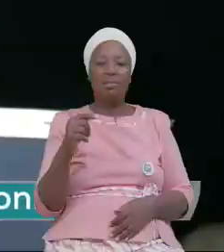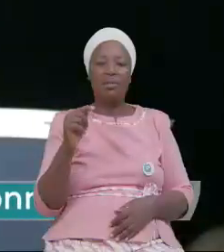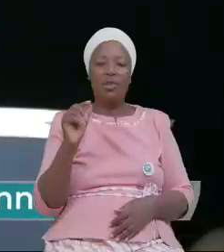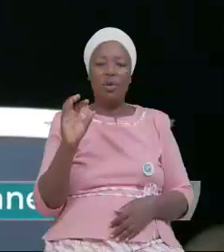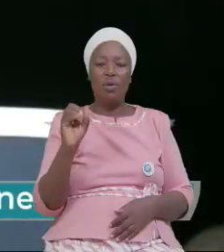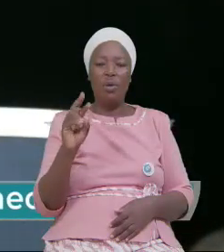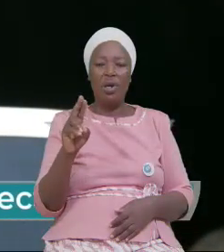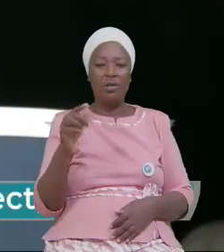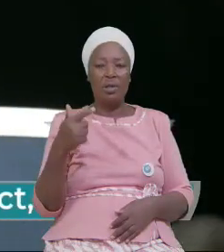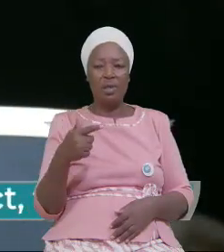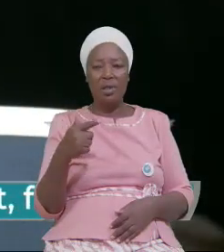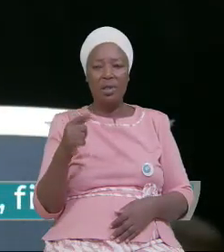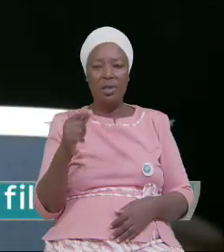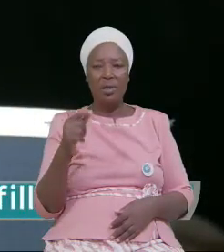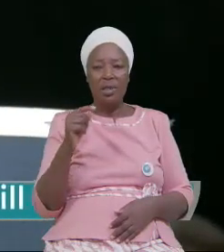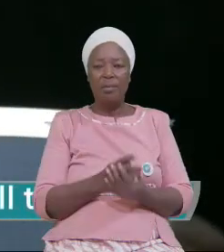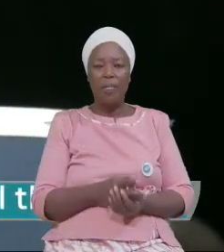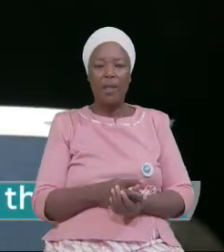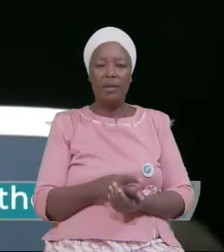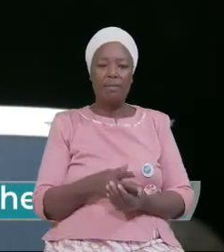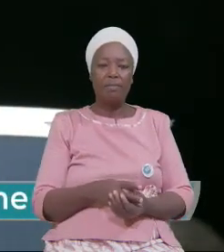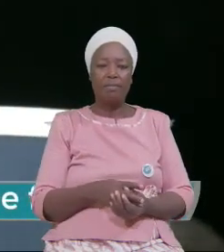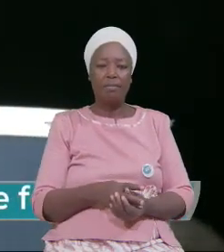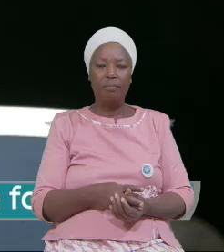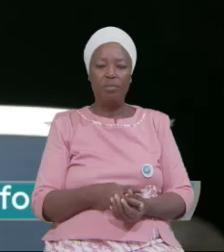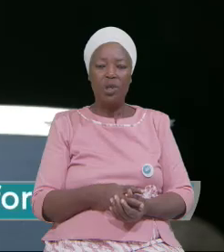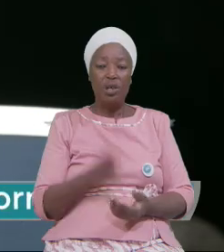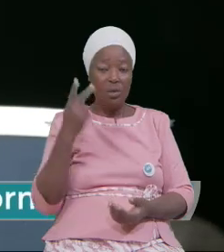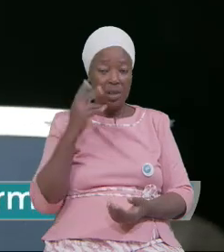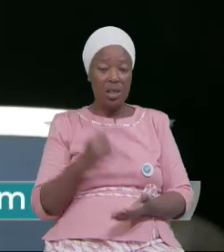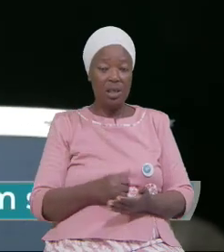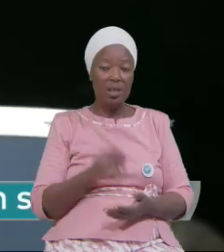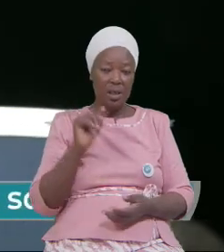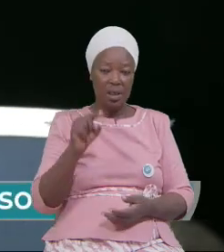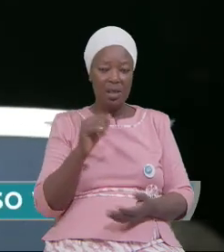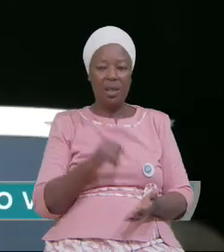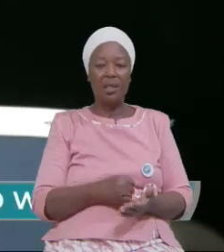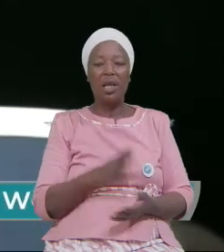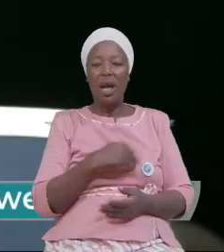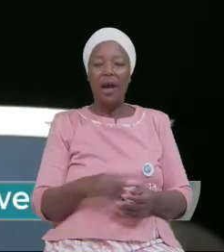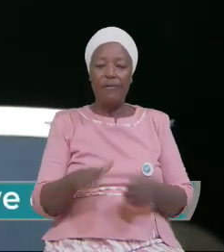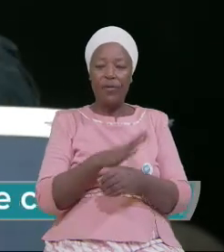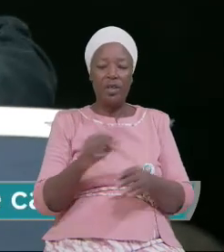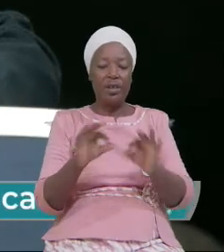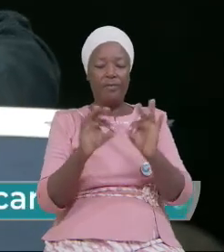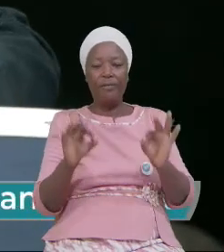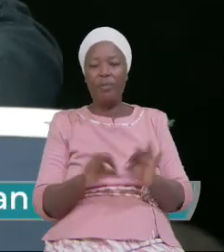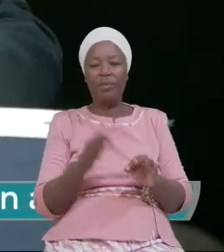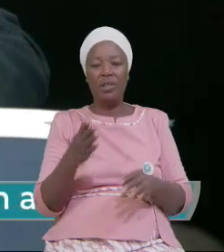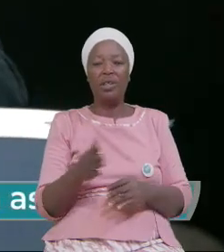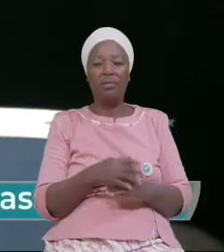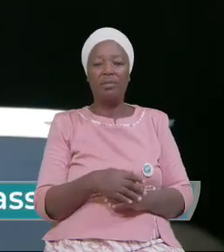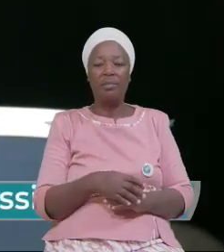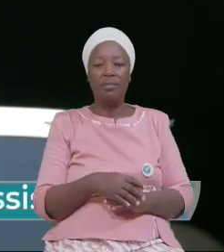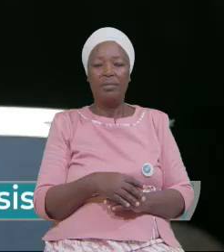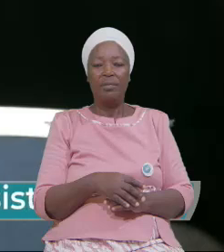gckhq.org/connect, below your player. Click it and fill the form so we